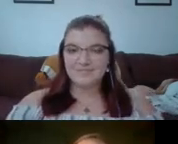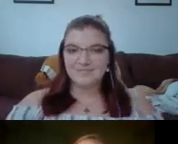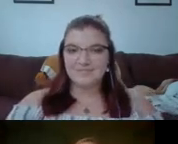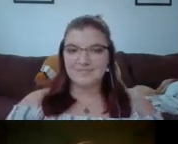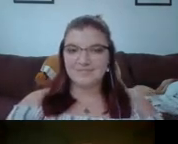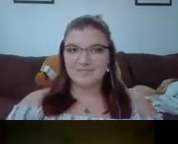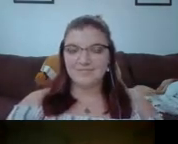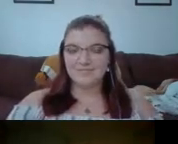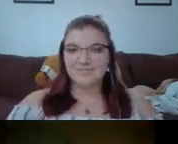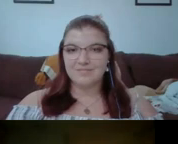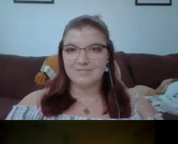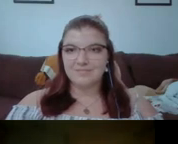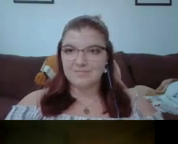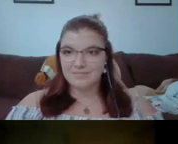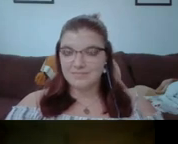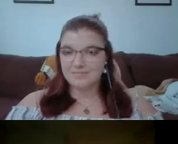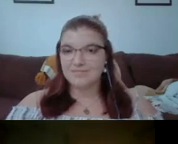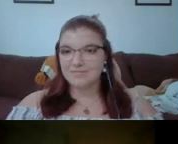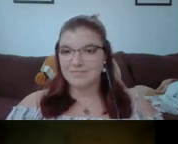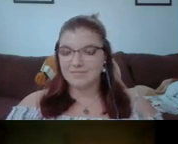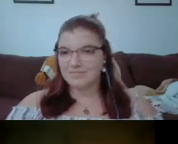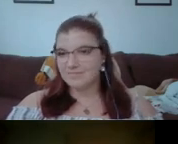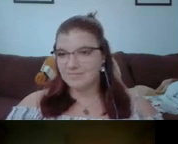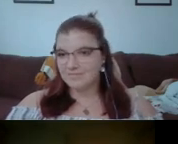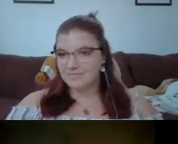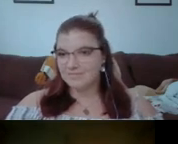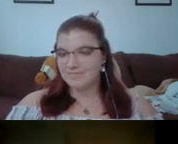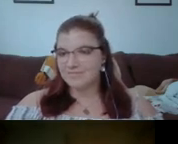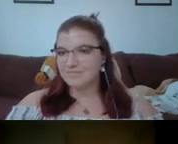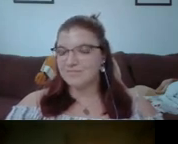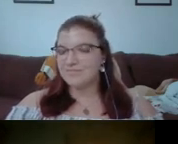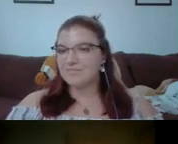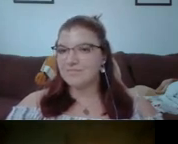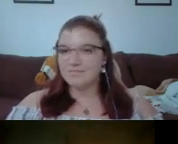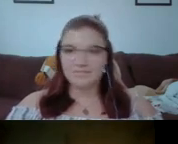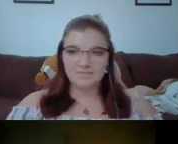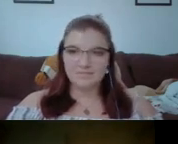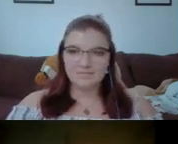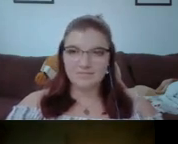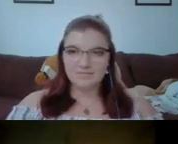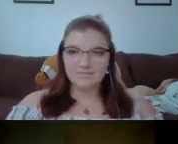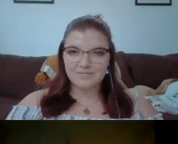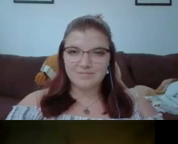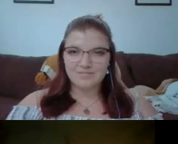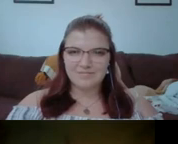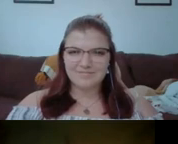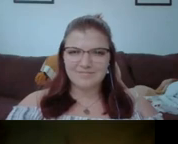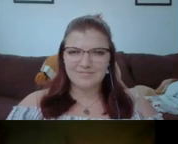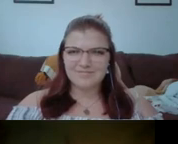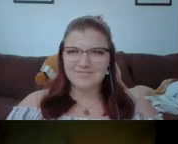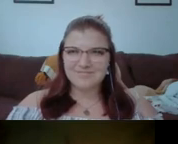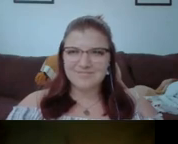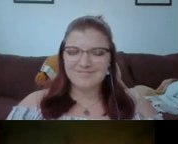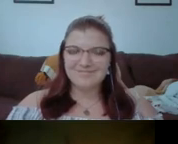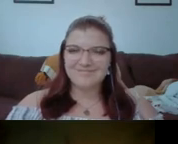intercollegiate. In fact, most female educators at the time felt it was unladylike to have that male kind of